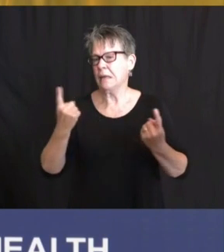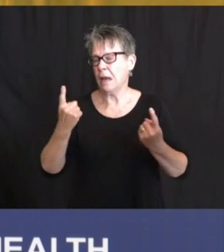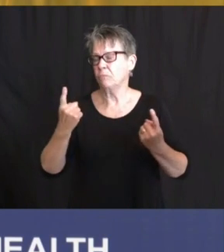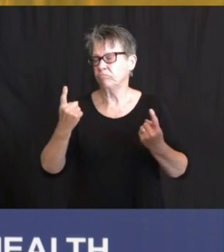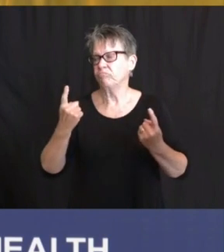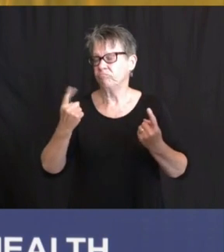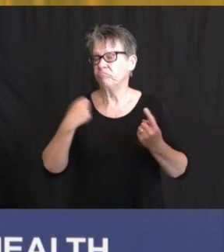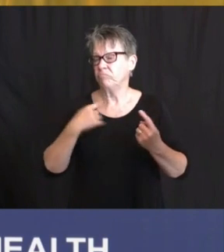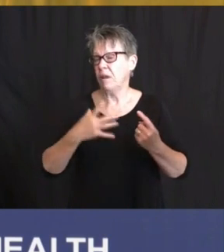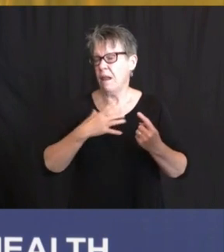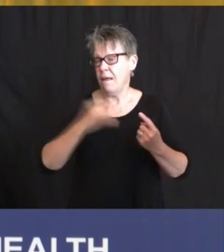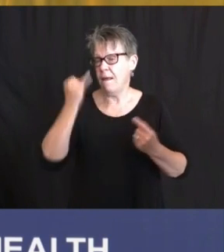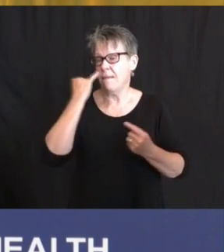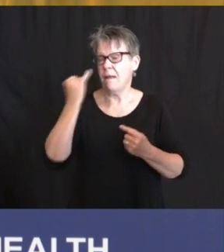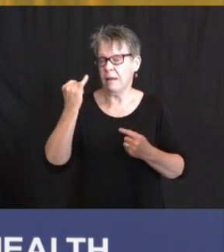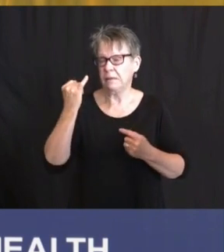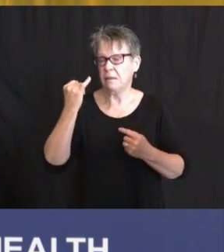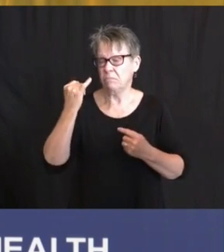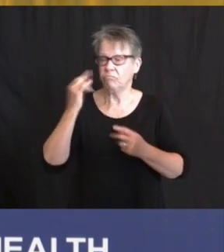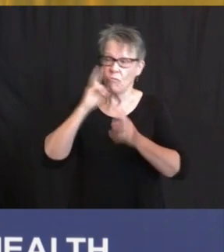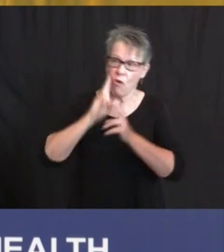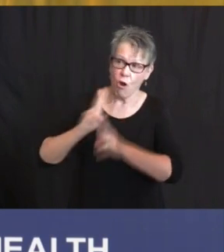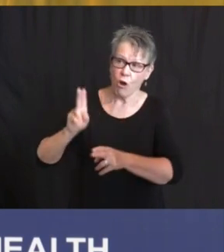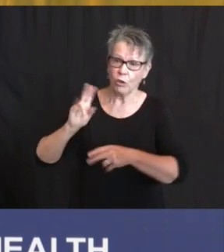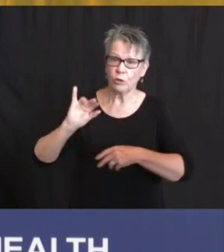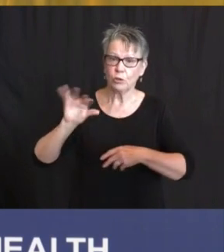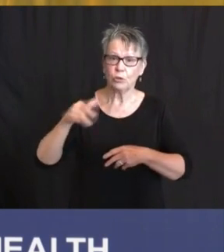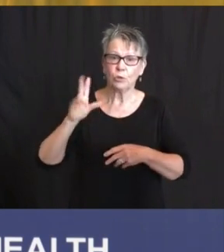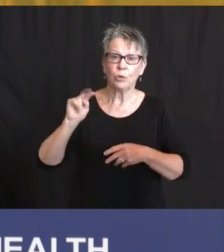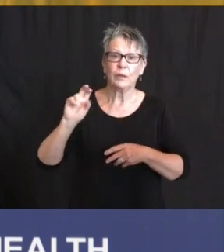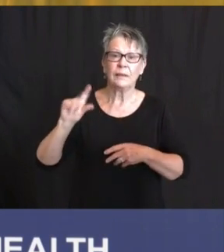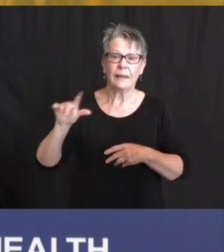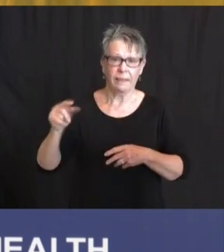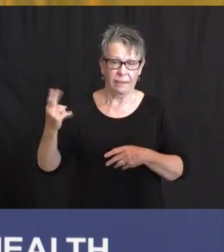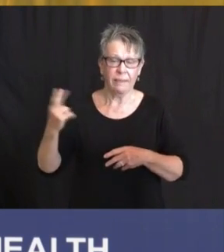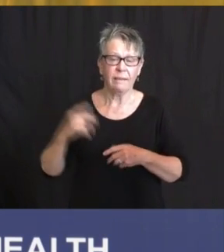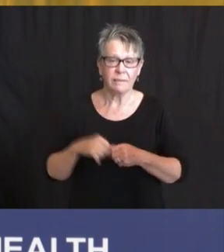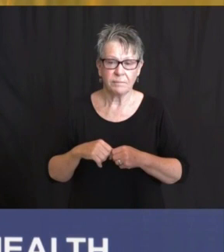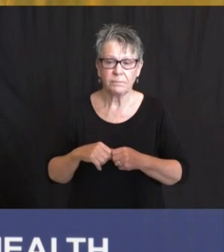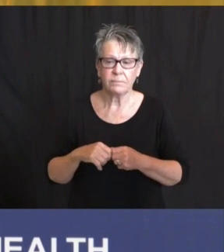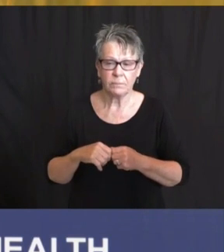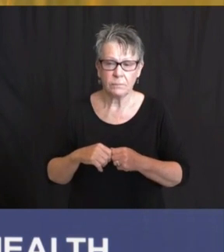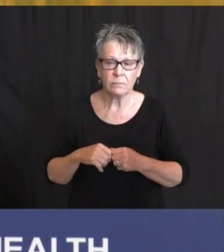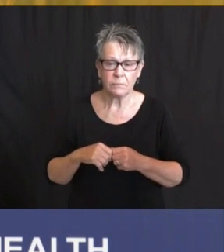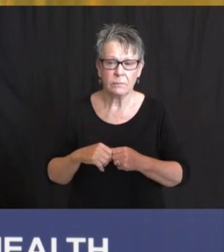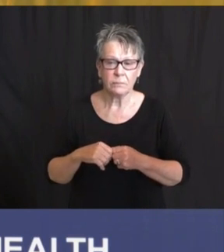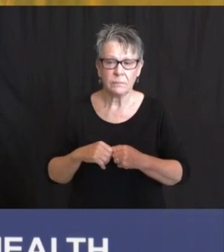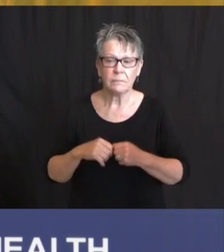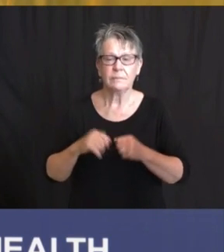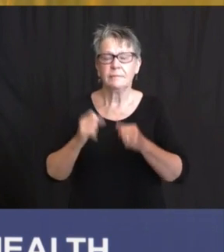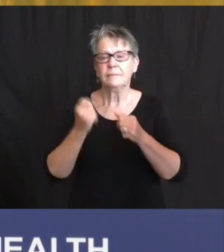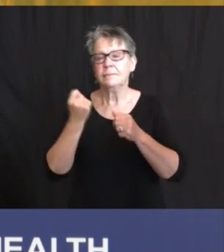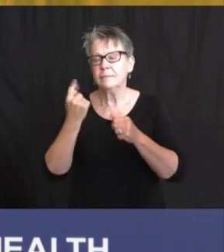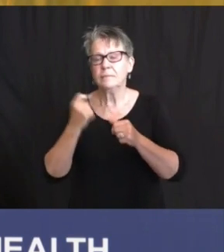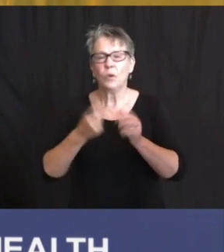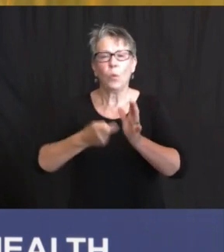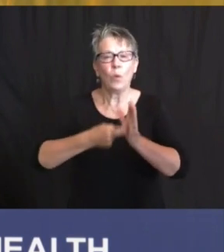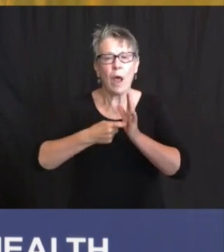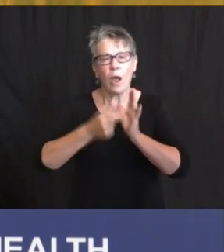It's a combination of the right symbols, and we're seeing a real come to Jesus moment on symbols, and symbols